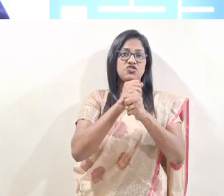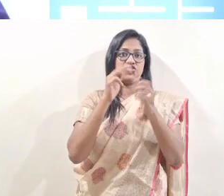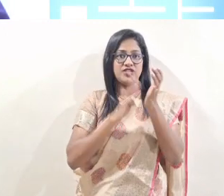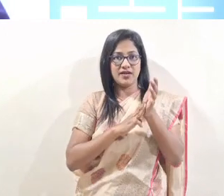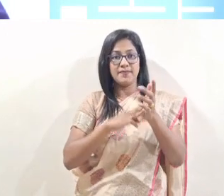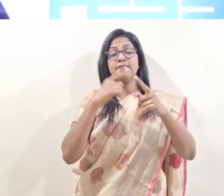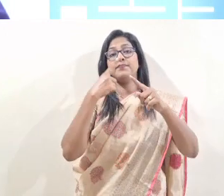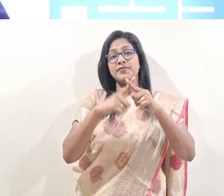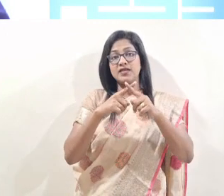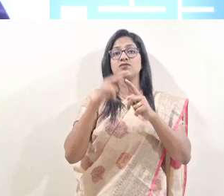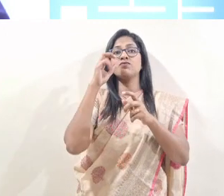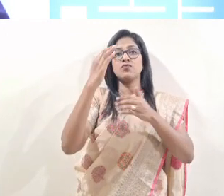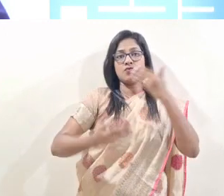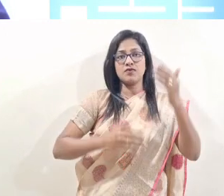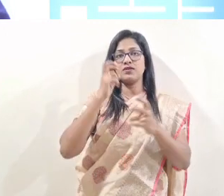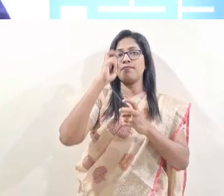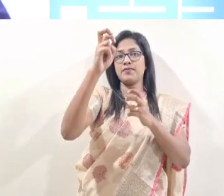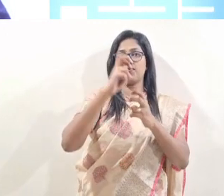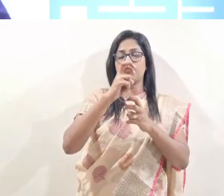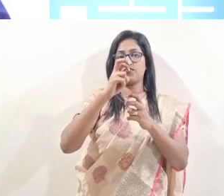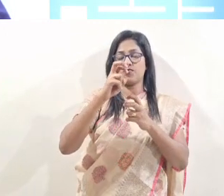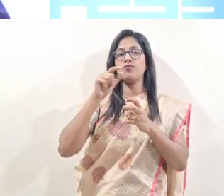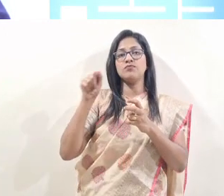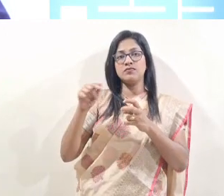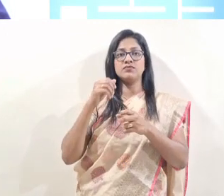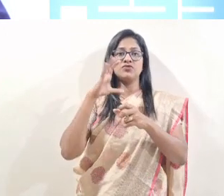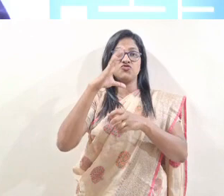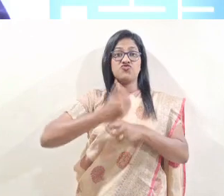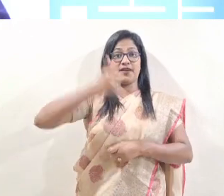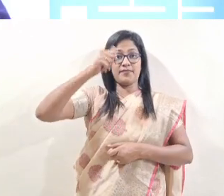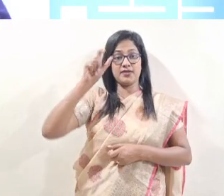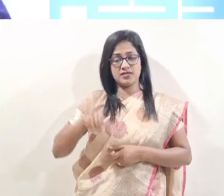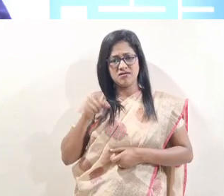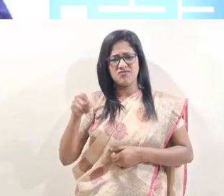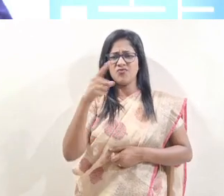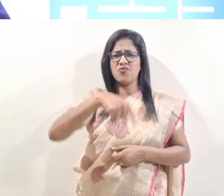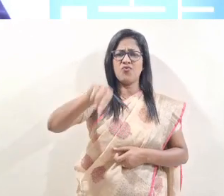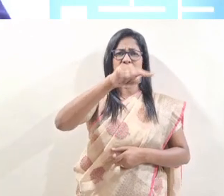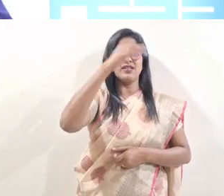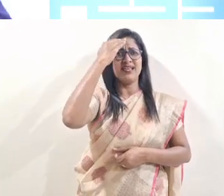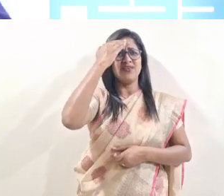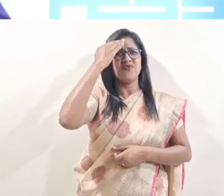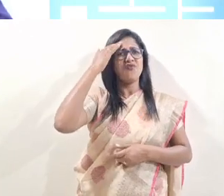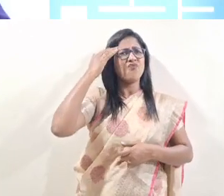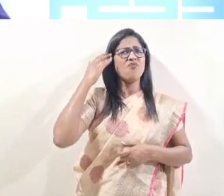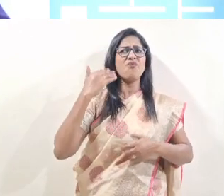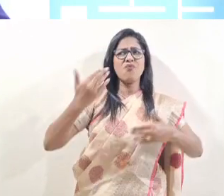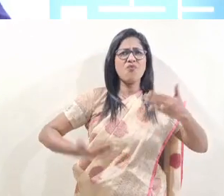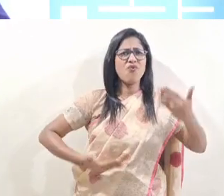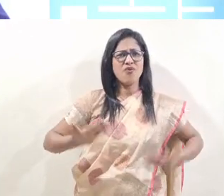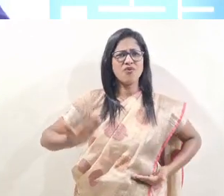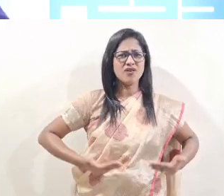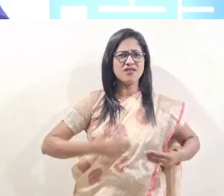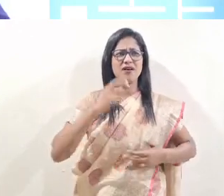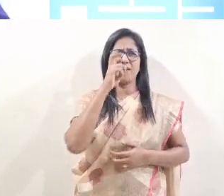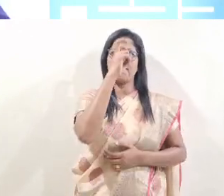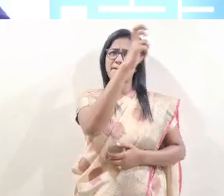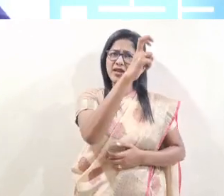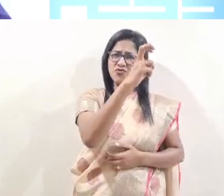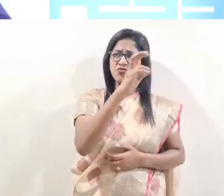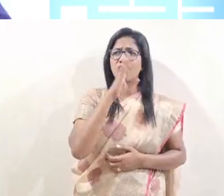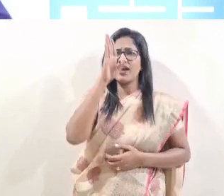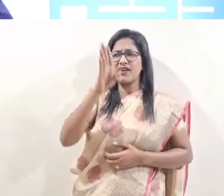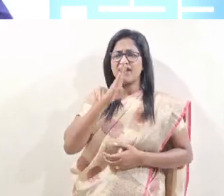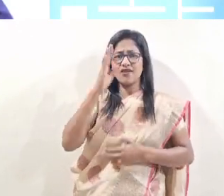of Kolkata Metro Rail Corporation. Some of you who might be wondering why Kolkata Metro and Kolkata Metro Rail Corporation, these are